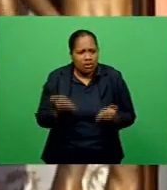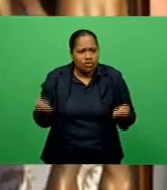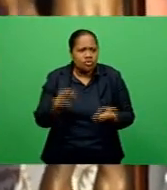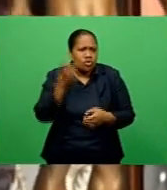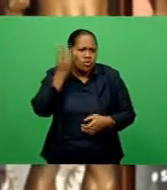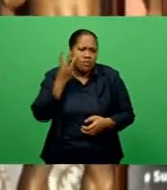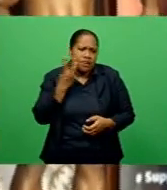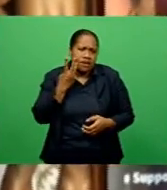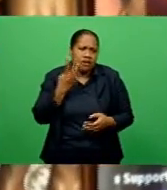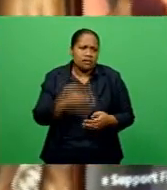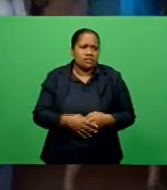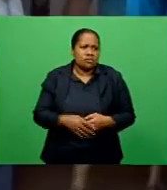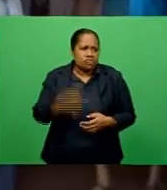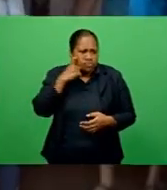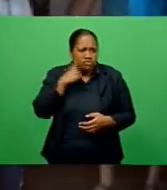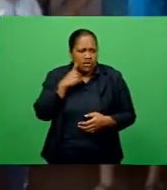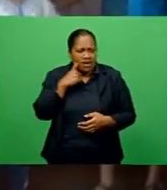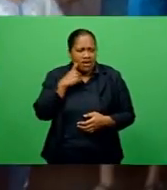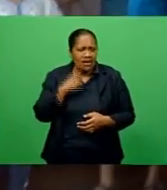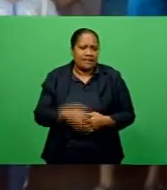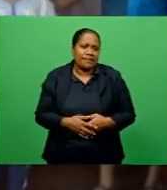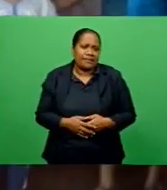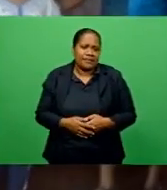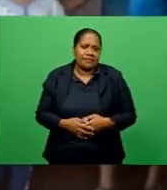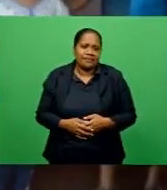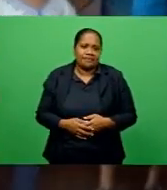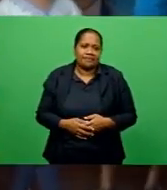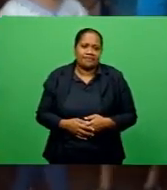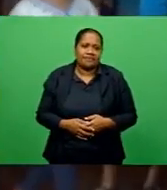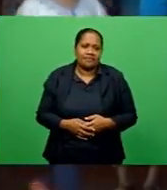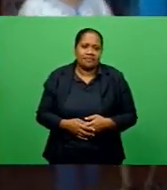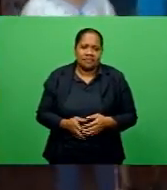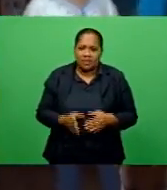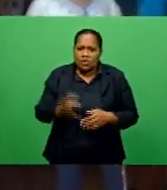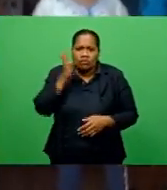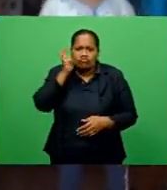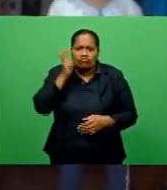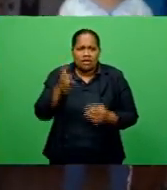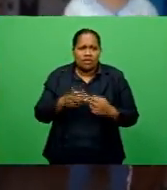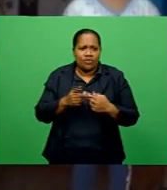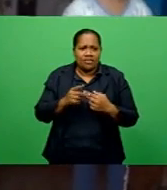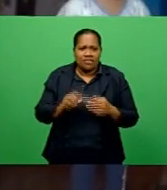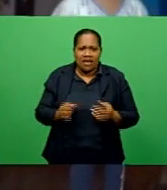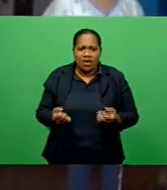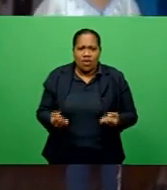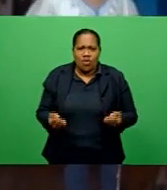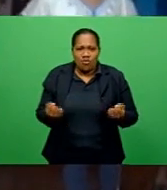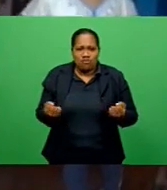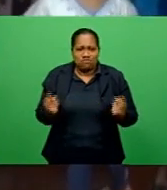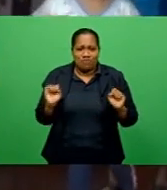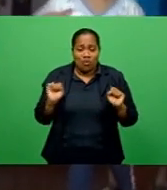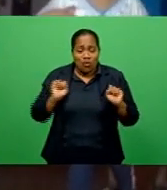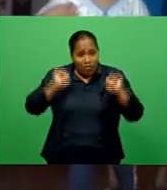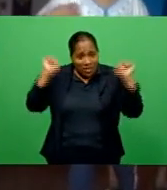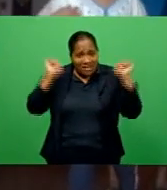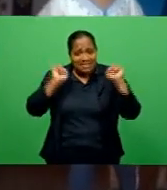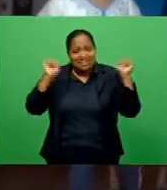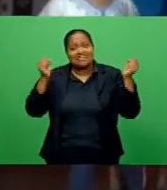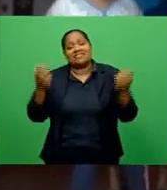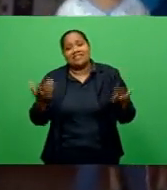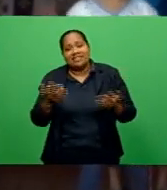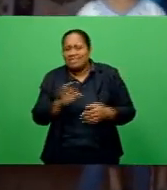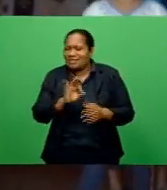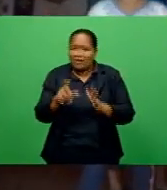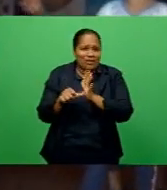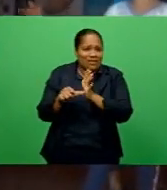women to try it. You know, it's training with weights and all these other things. It's not too hard. It's not going to